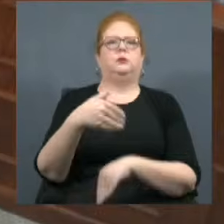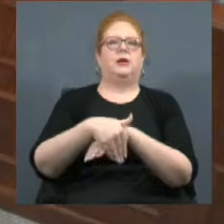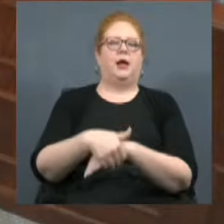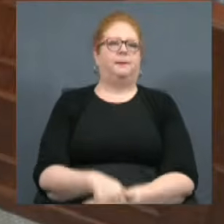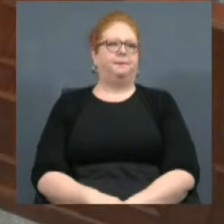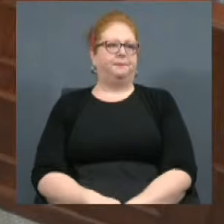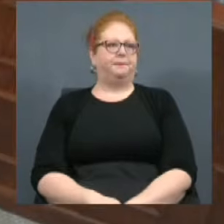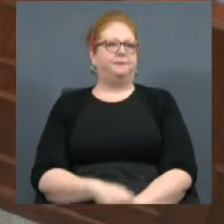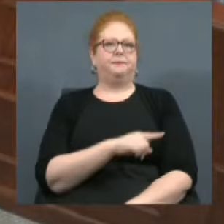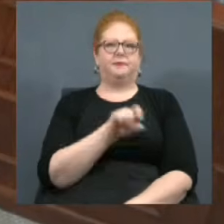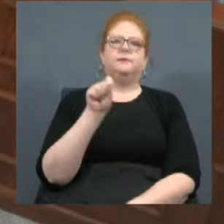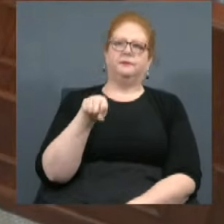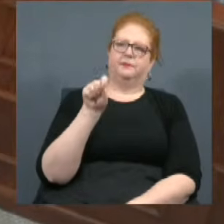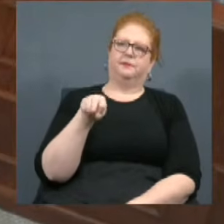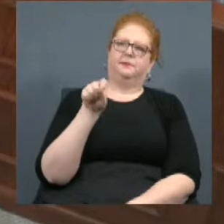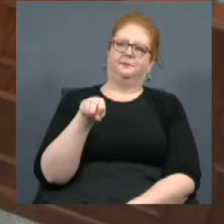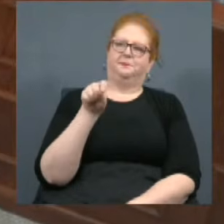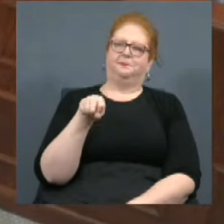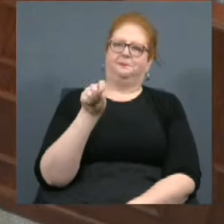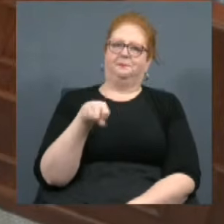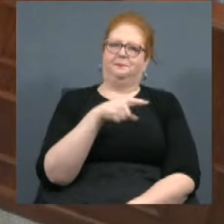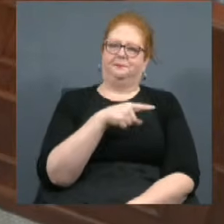He's shaking his head. Yes, that's a good sign.